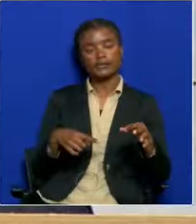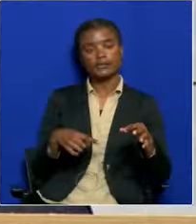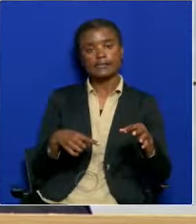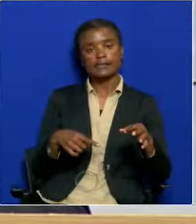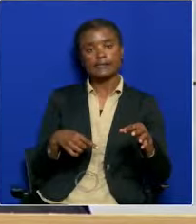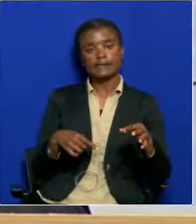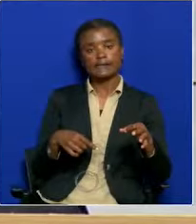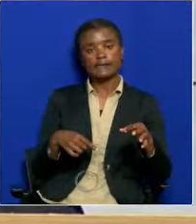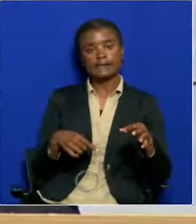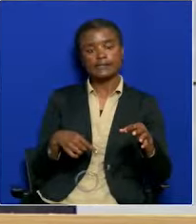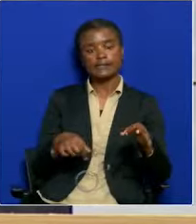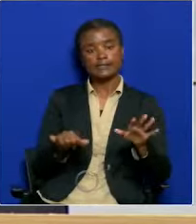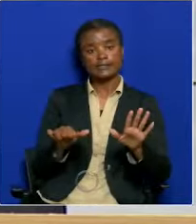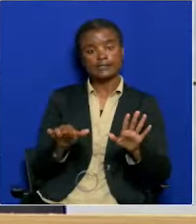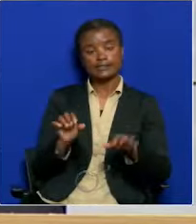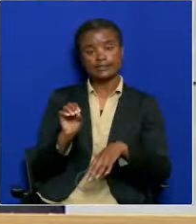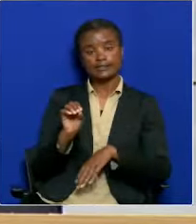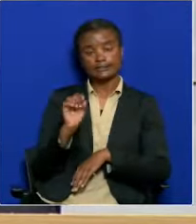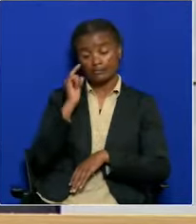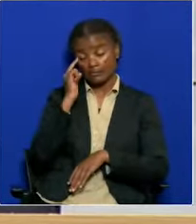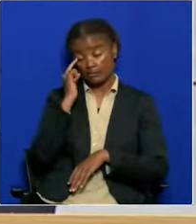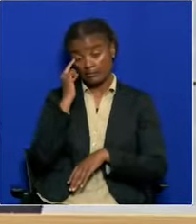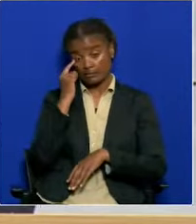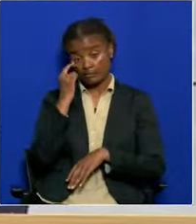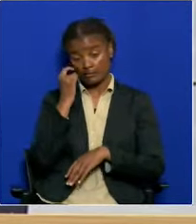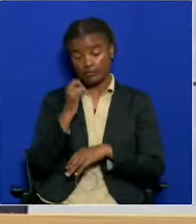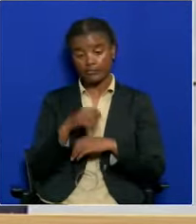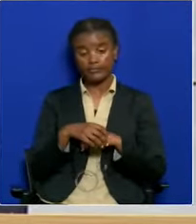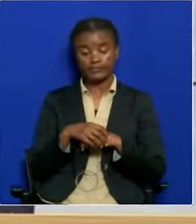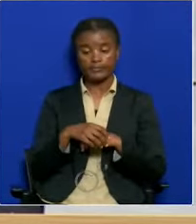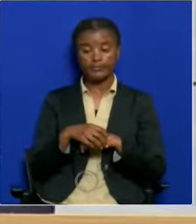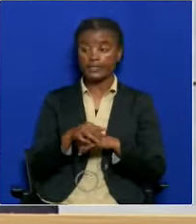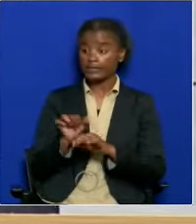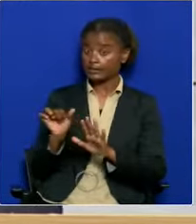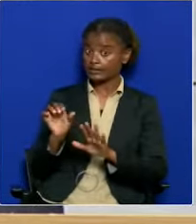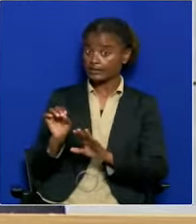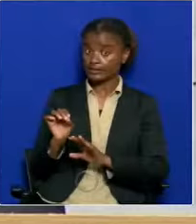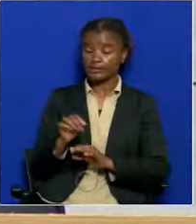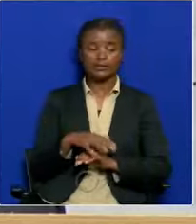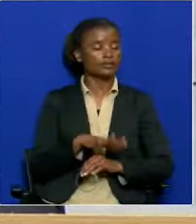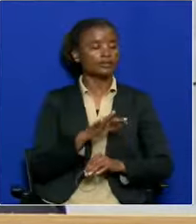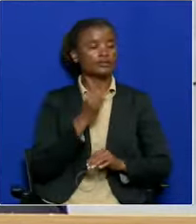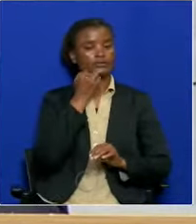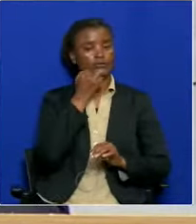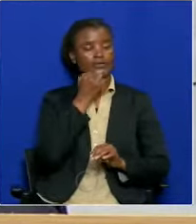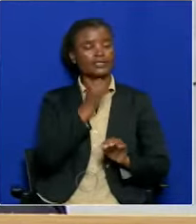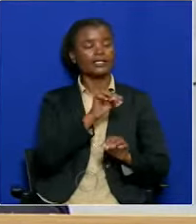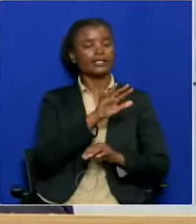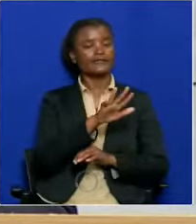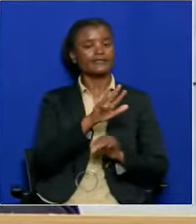60, my 60. apologies, 59. 59.